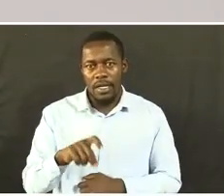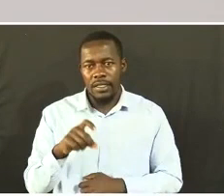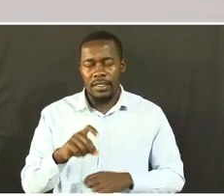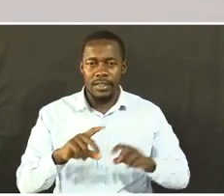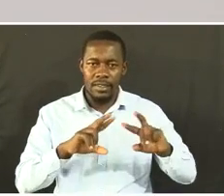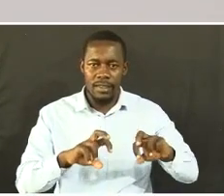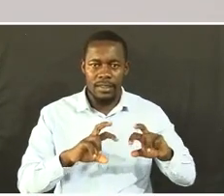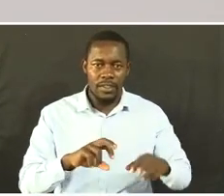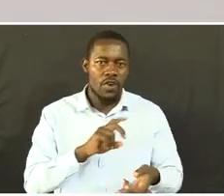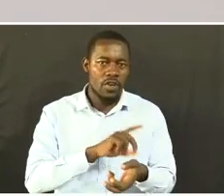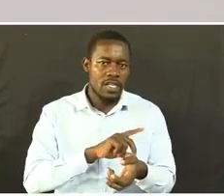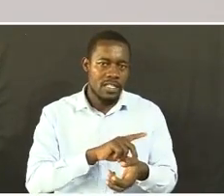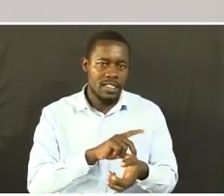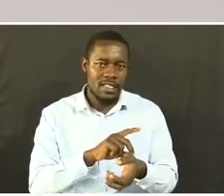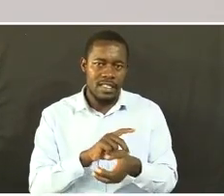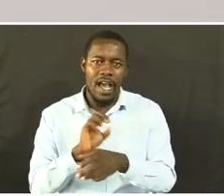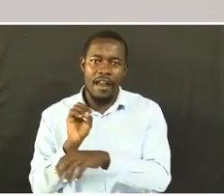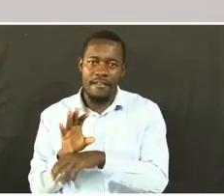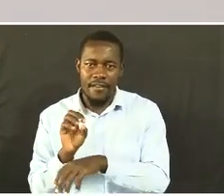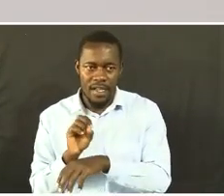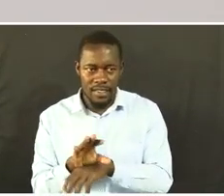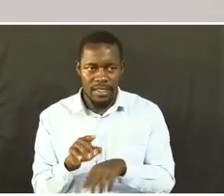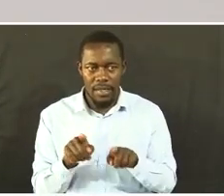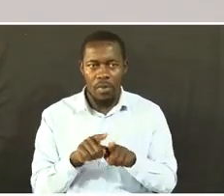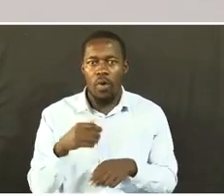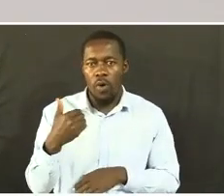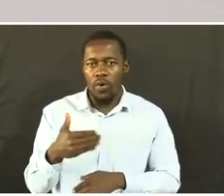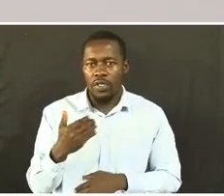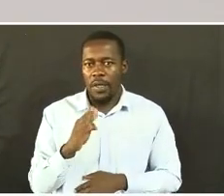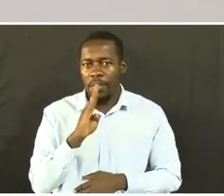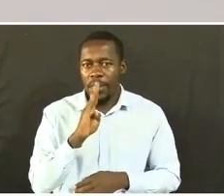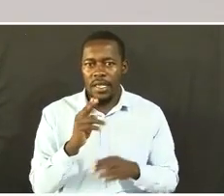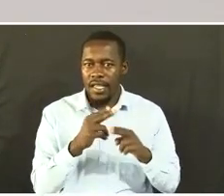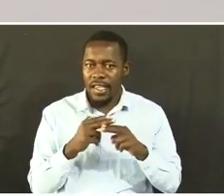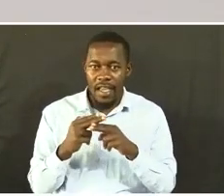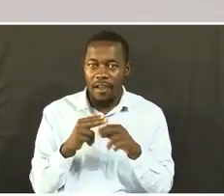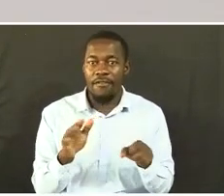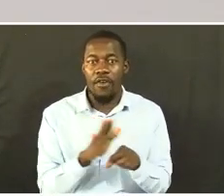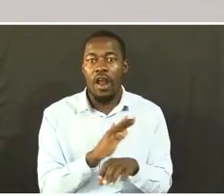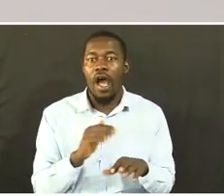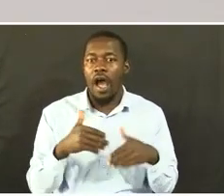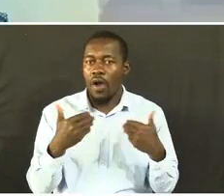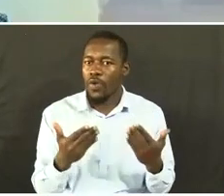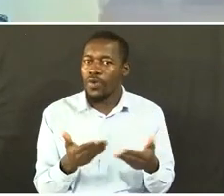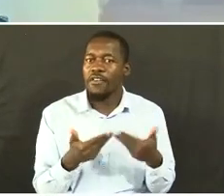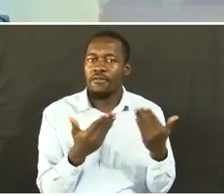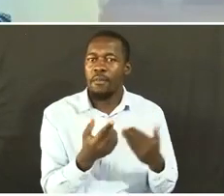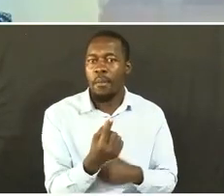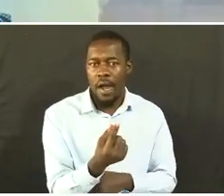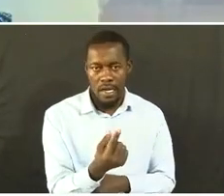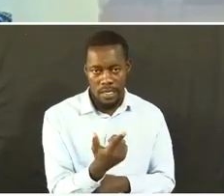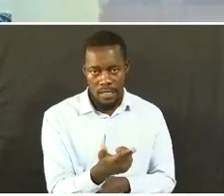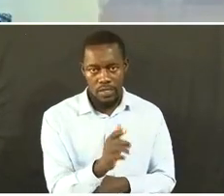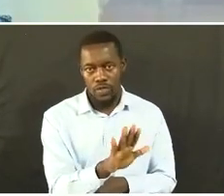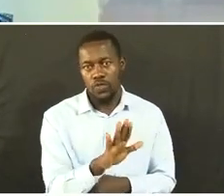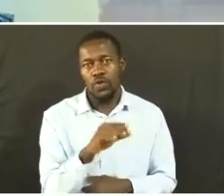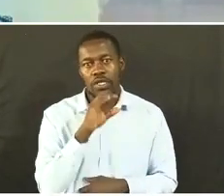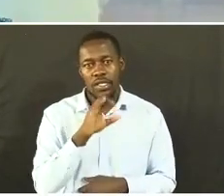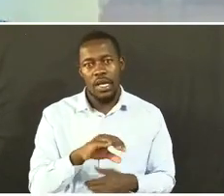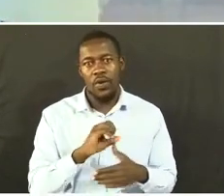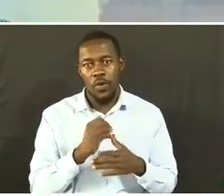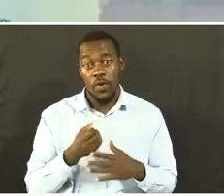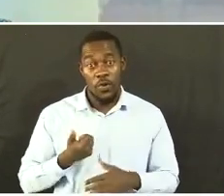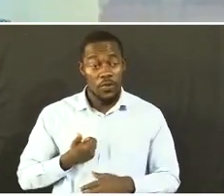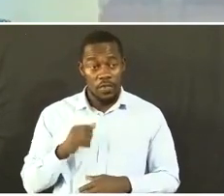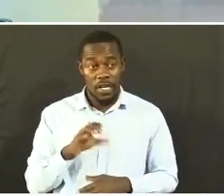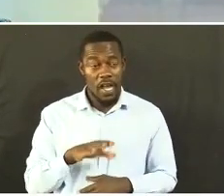rehabilitation program. Be careful how you are giving money to your child, because drugs are sustained on money. You know, unless somebody